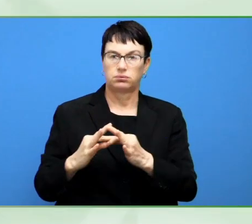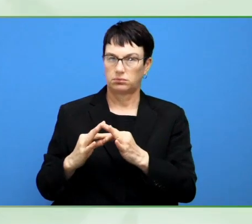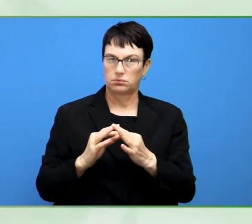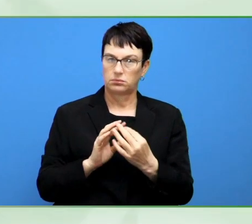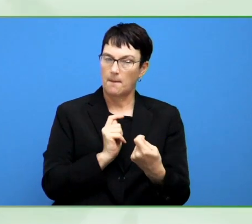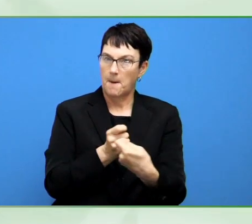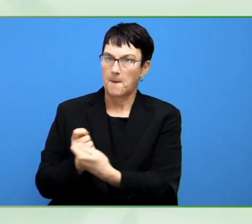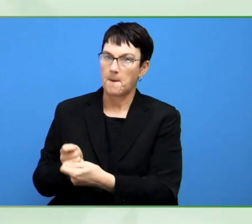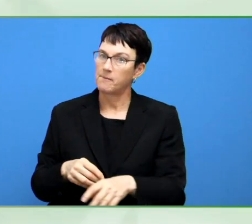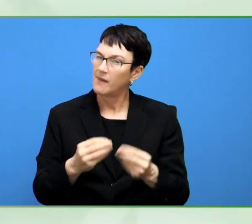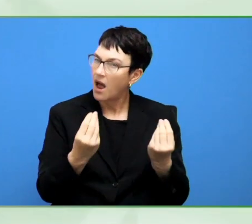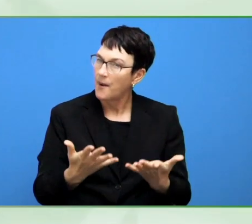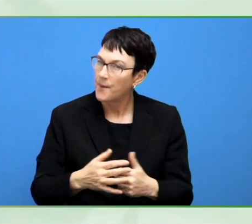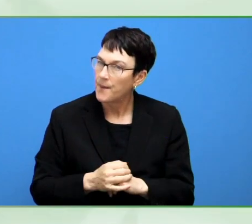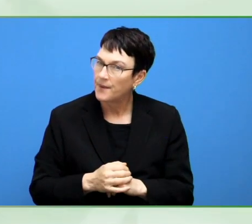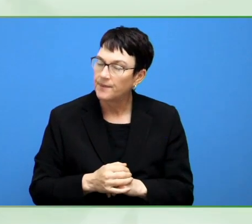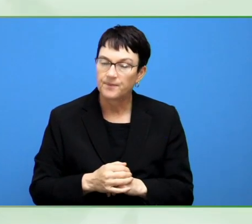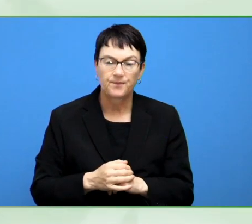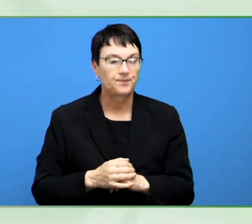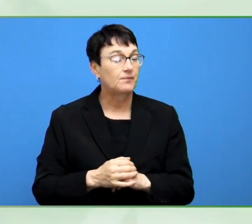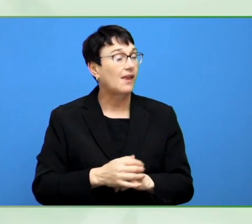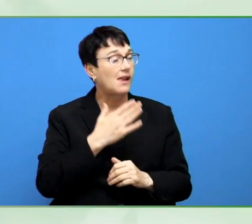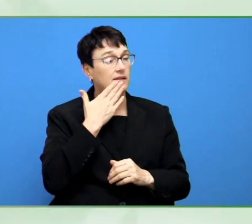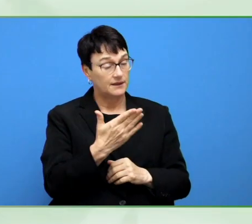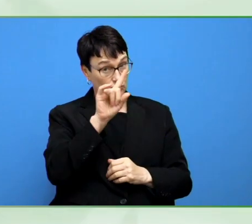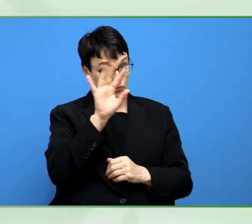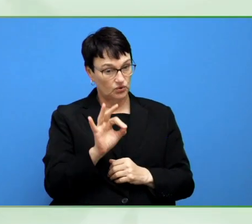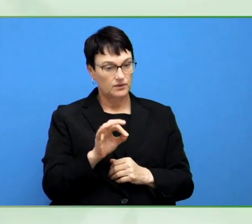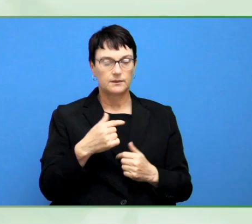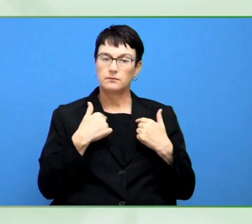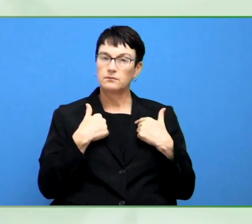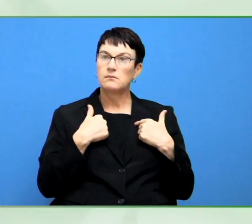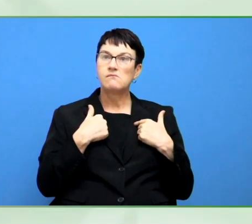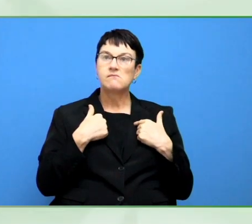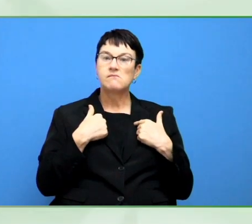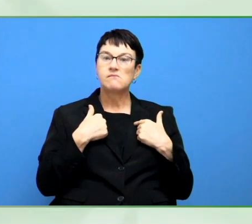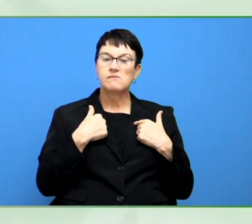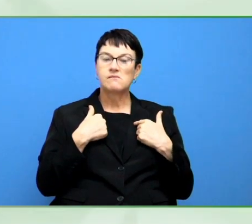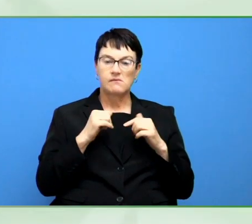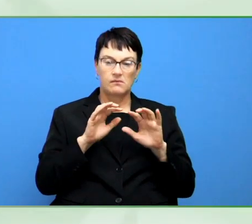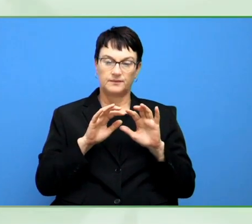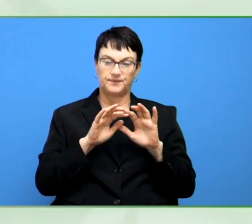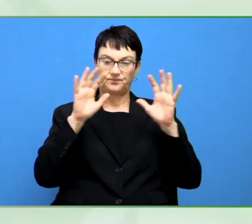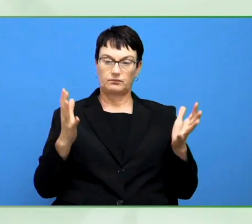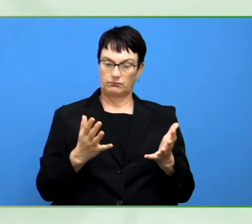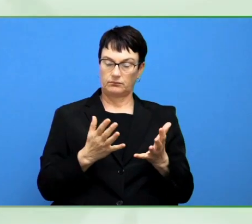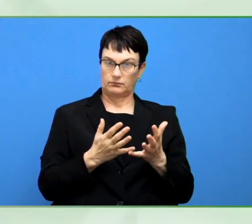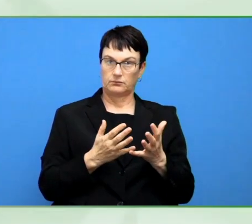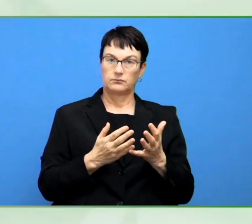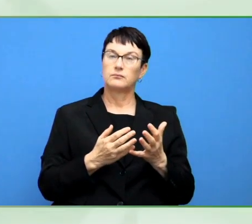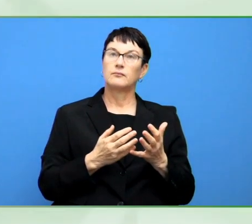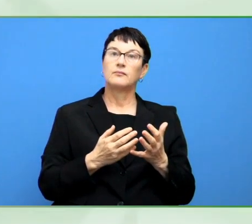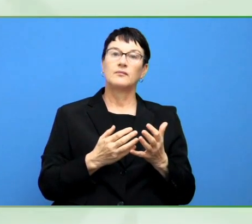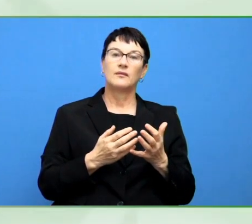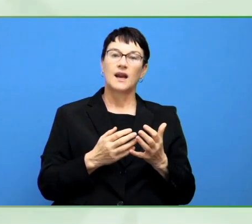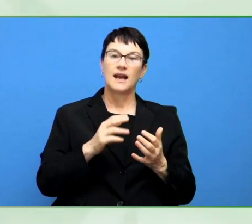global United Nations agency, such as ITU as well as WHO,